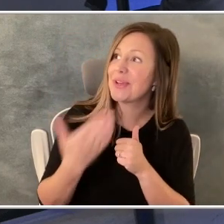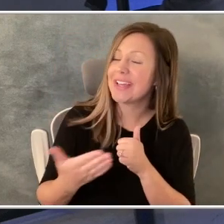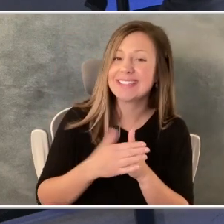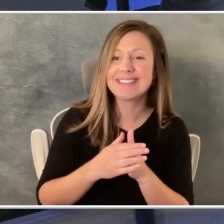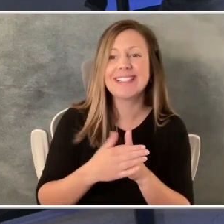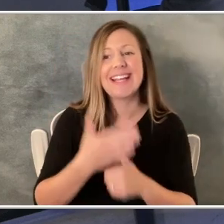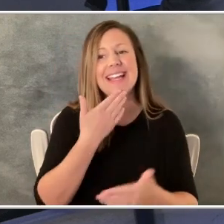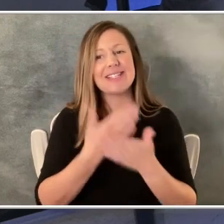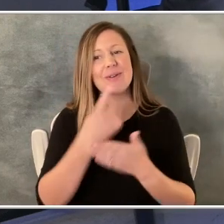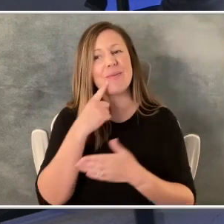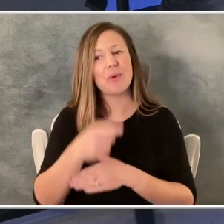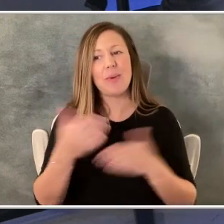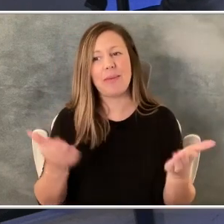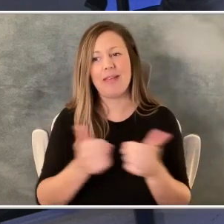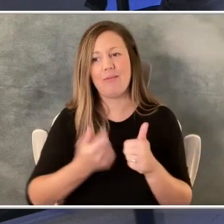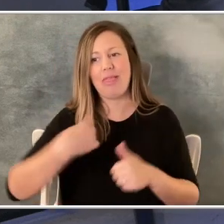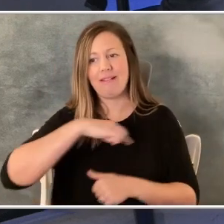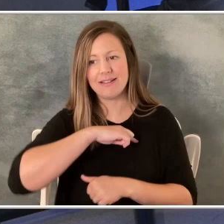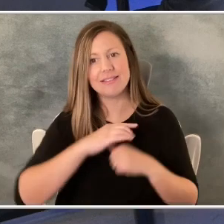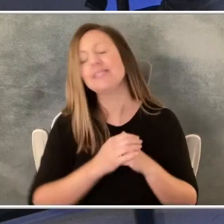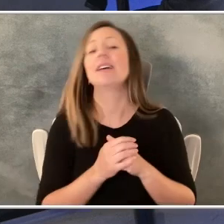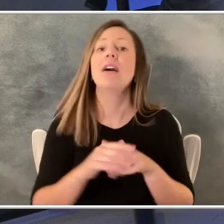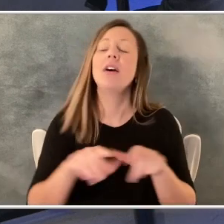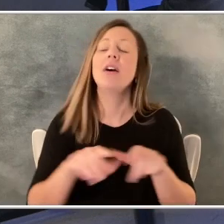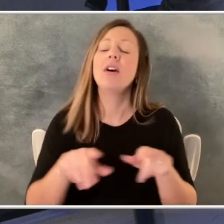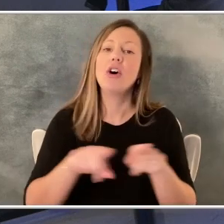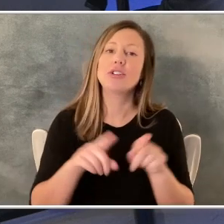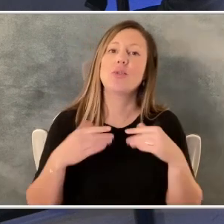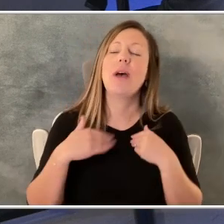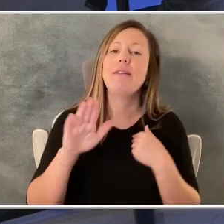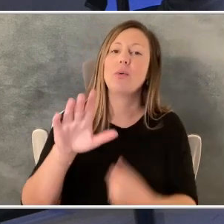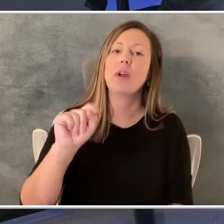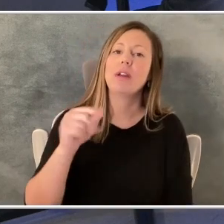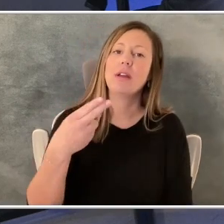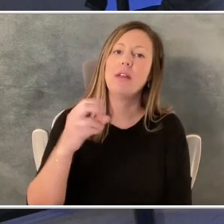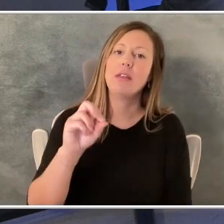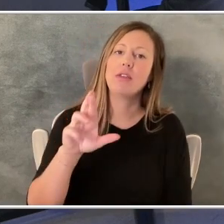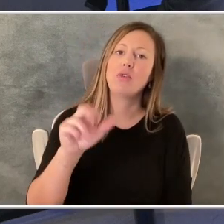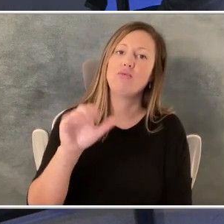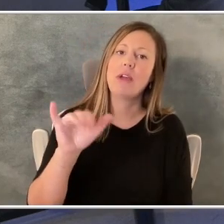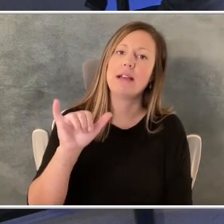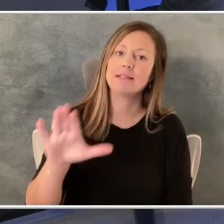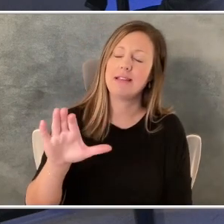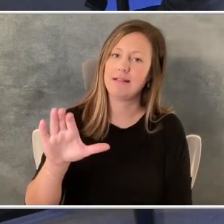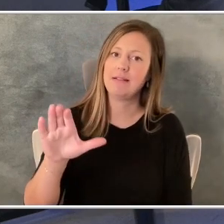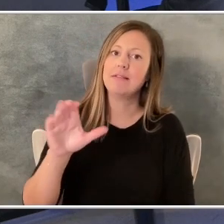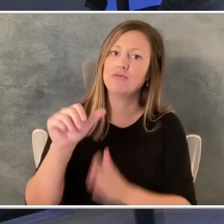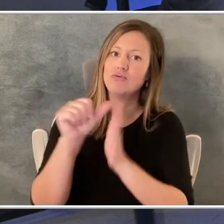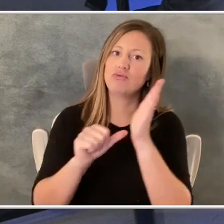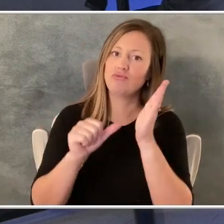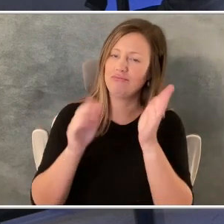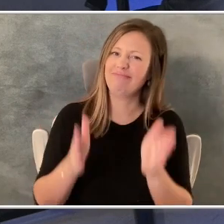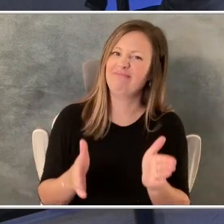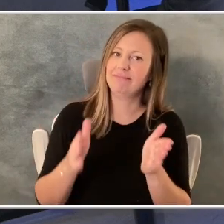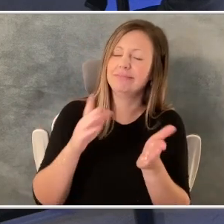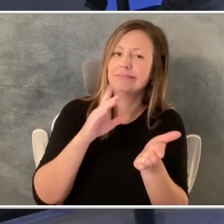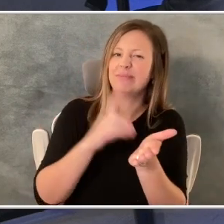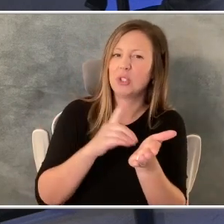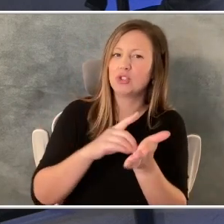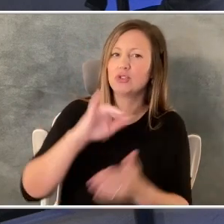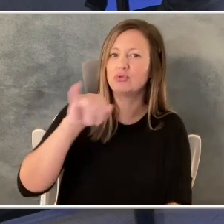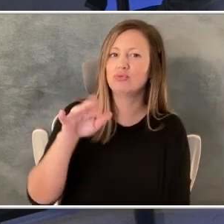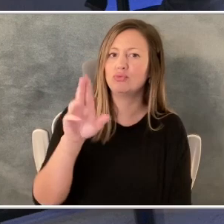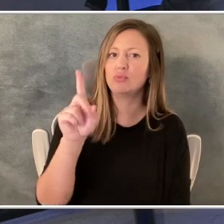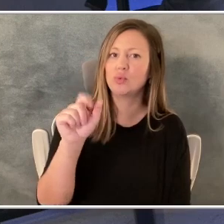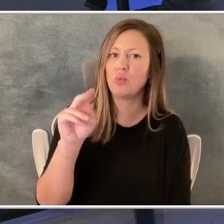us. Along in studio with us is your thoracic surgeon, Dr. Jordan Wilkerson. He's going to help us understand how you were treated.